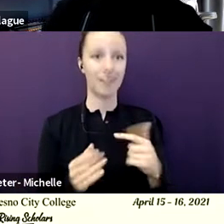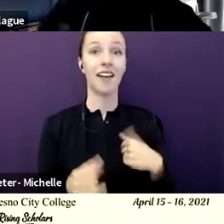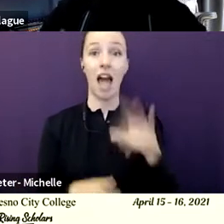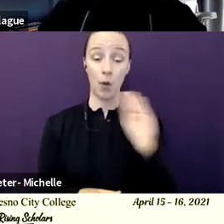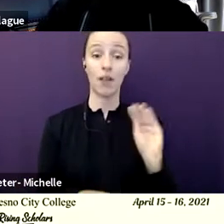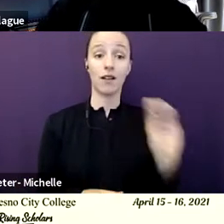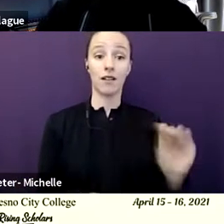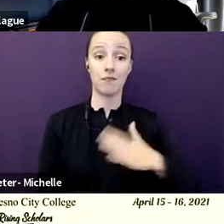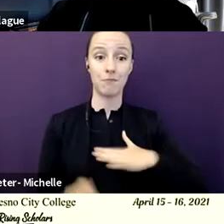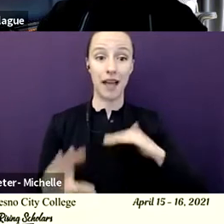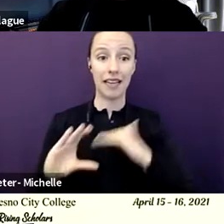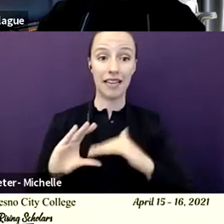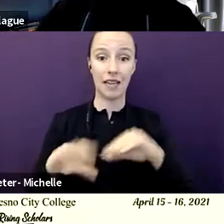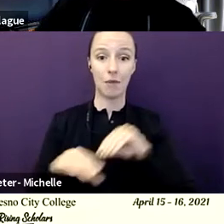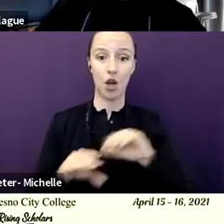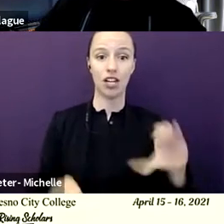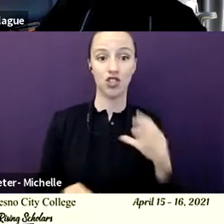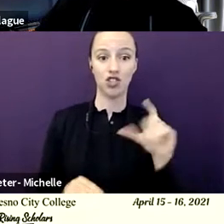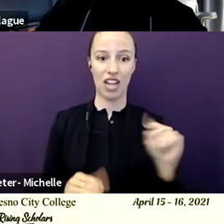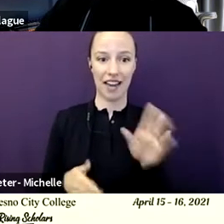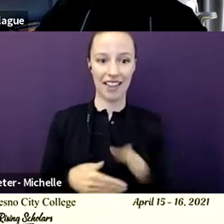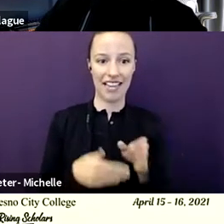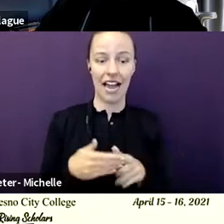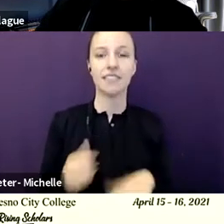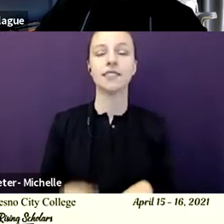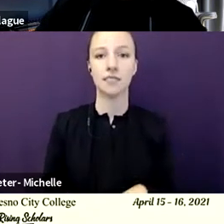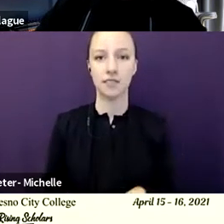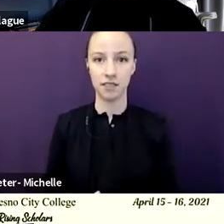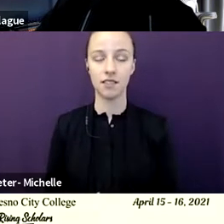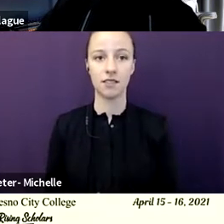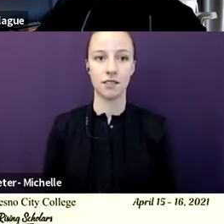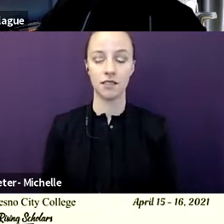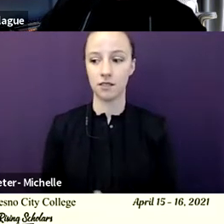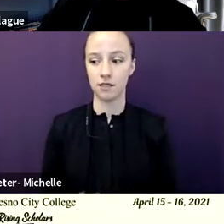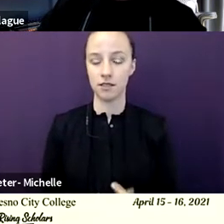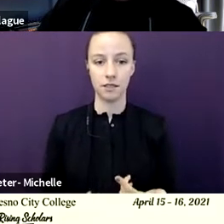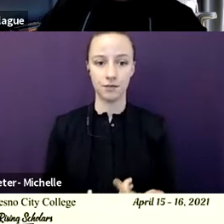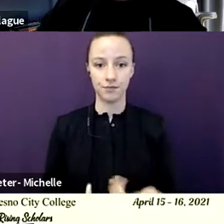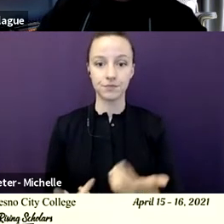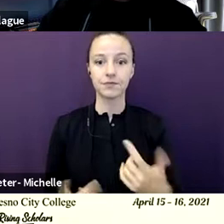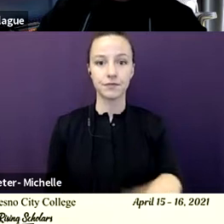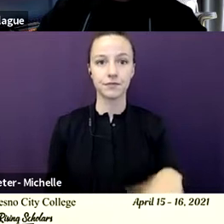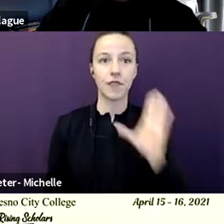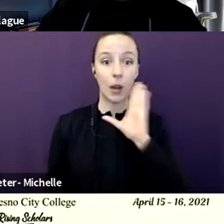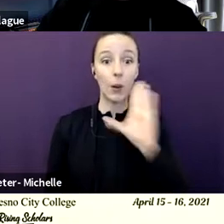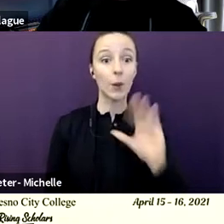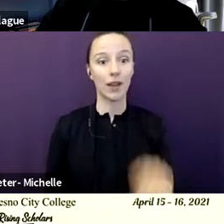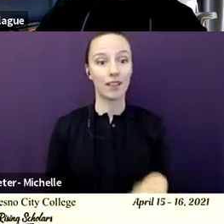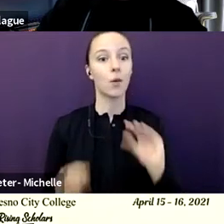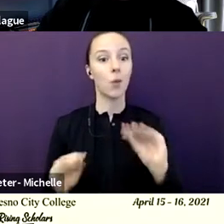in my email in the chat room at the end. I will enter in some other links. I'm the Rising Scholars